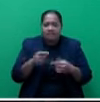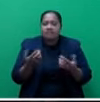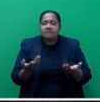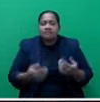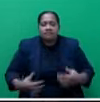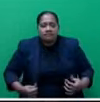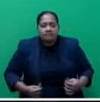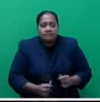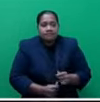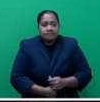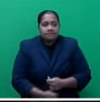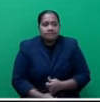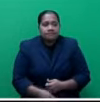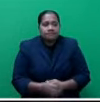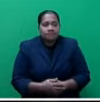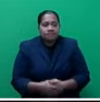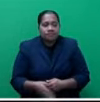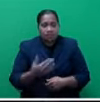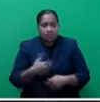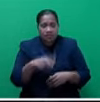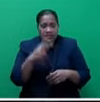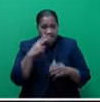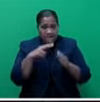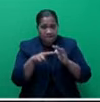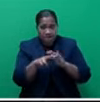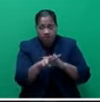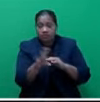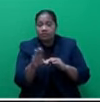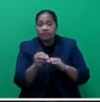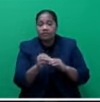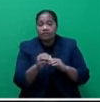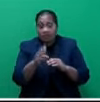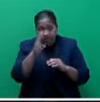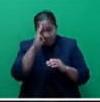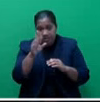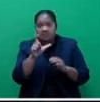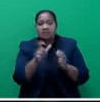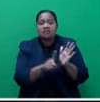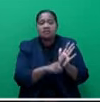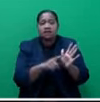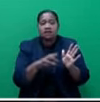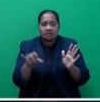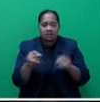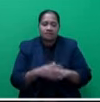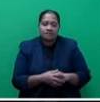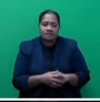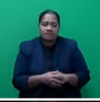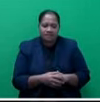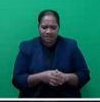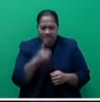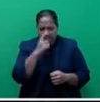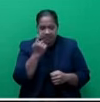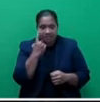Speaker, all the views expressed by Mr. Clark. You know, he's a former prosecutor, he's a practicing lawyer, and I see that